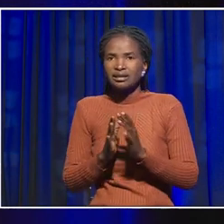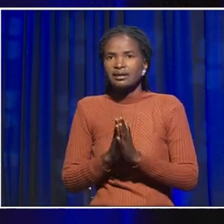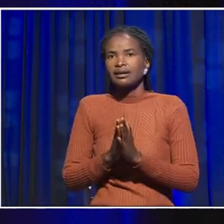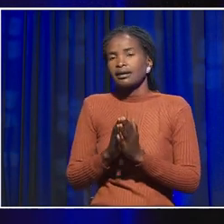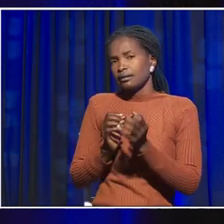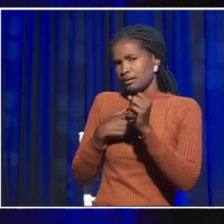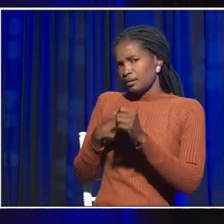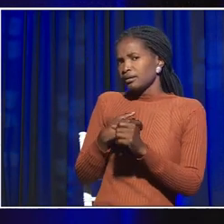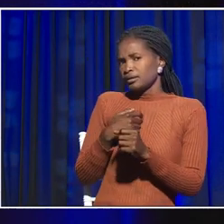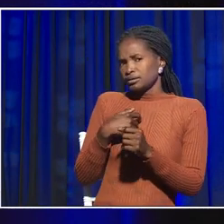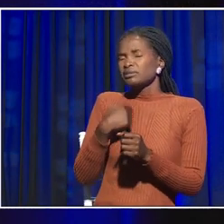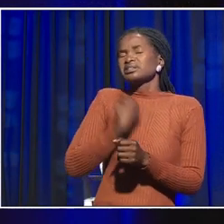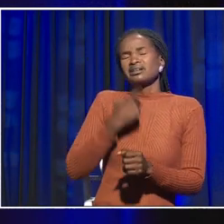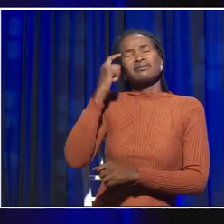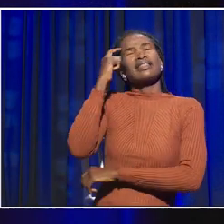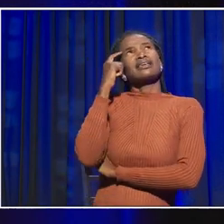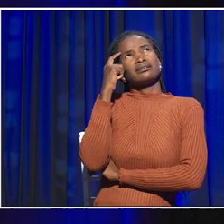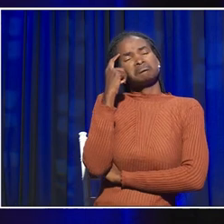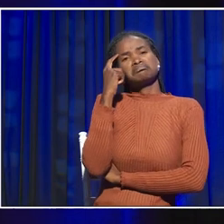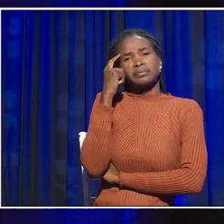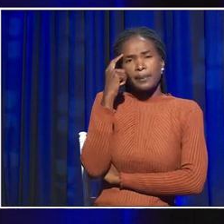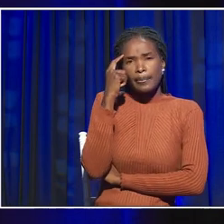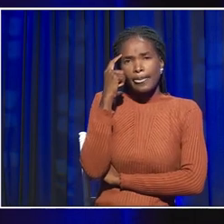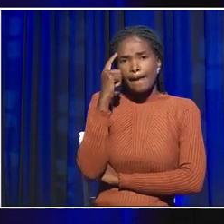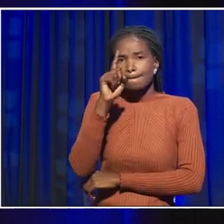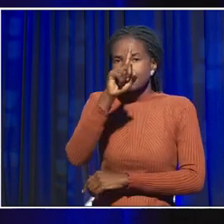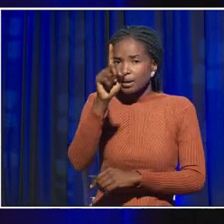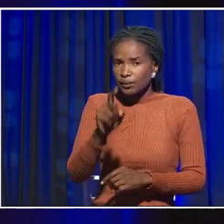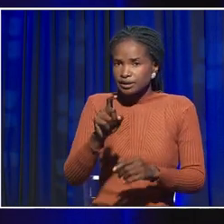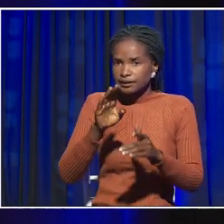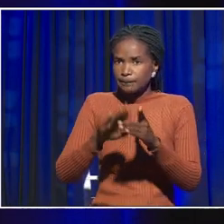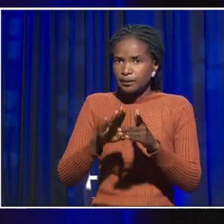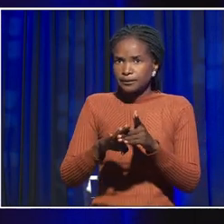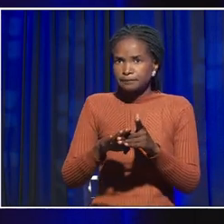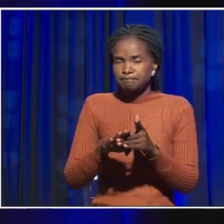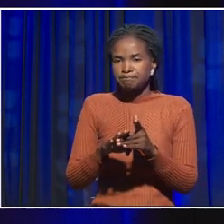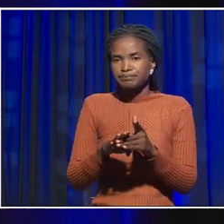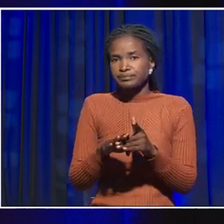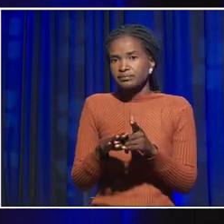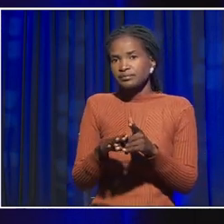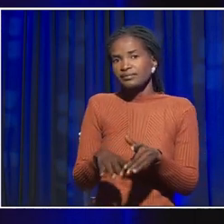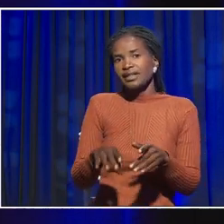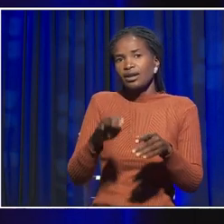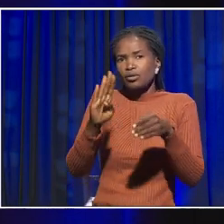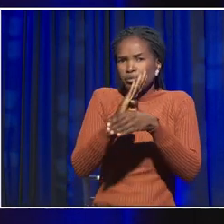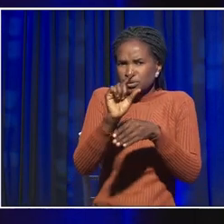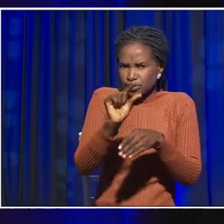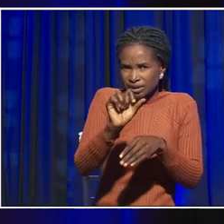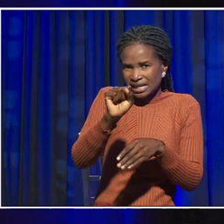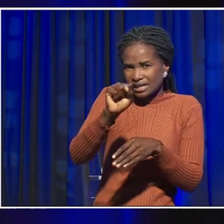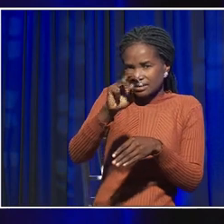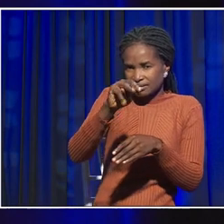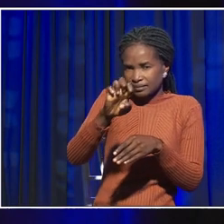that's that makes me think now. The question here, and that's whether SMEs needs to look at. I mean, I can tell